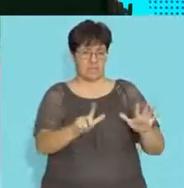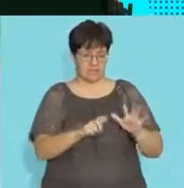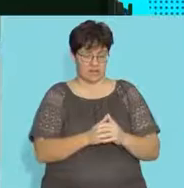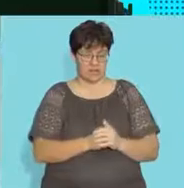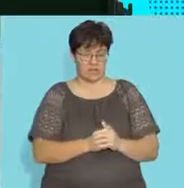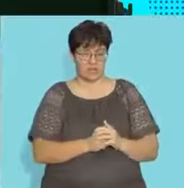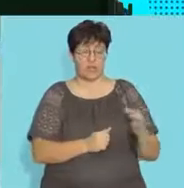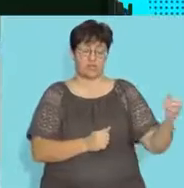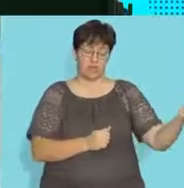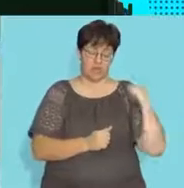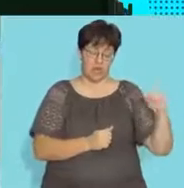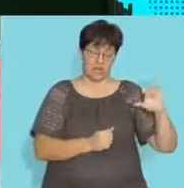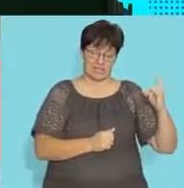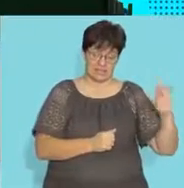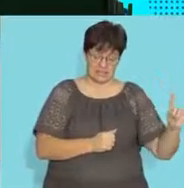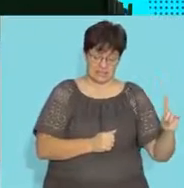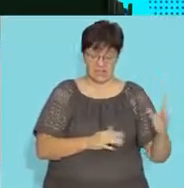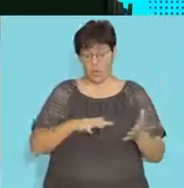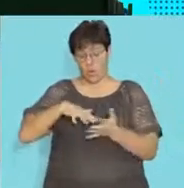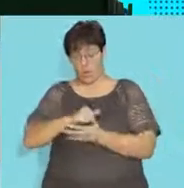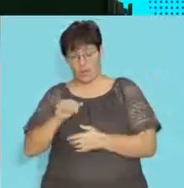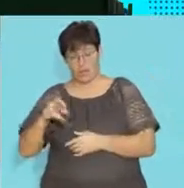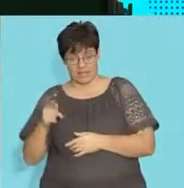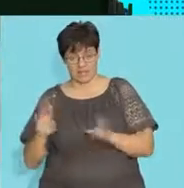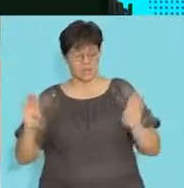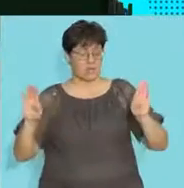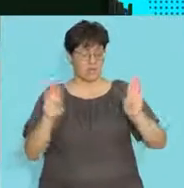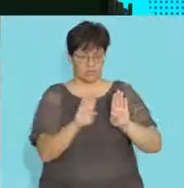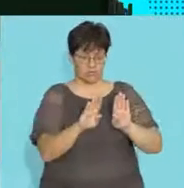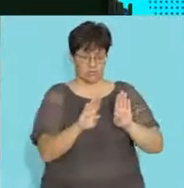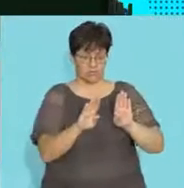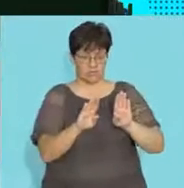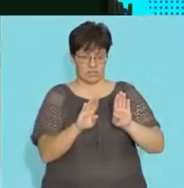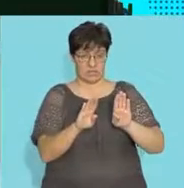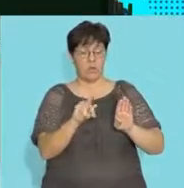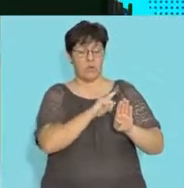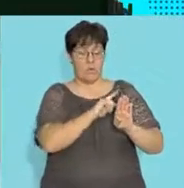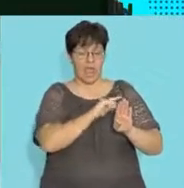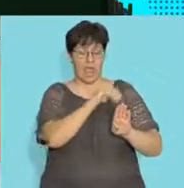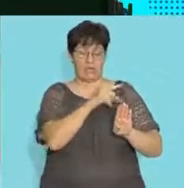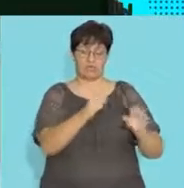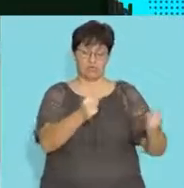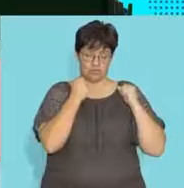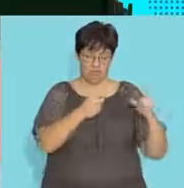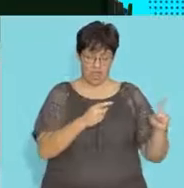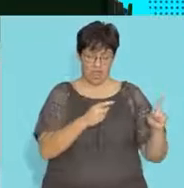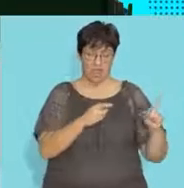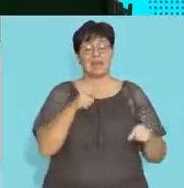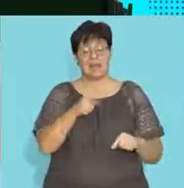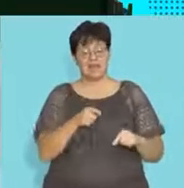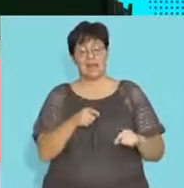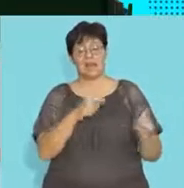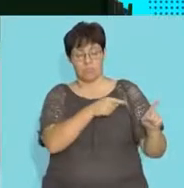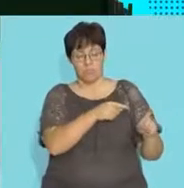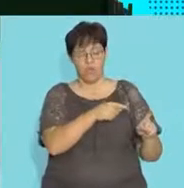7. Strong acid, weak base, neutralize, and because the acid is stronger, the trait of